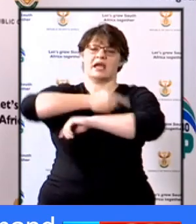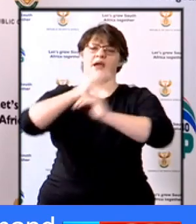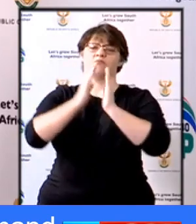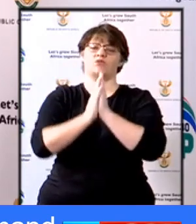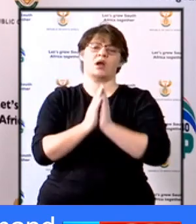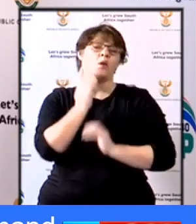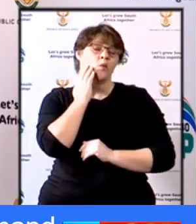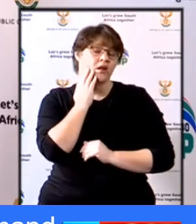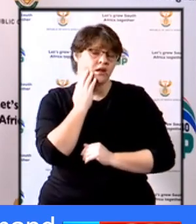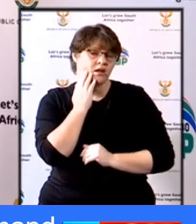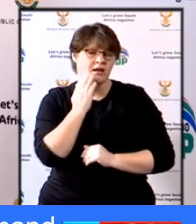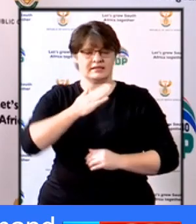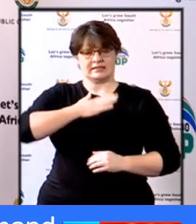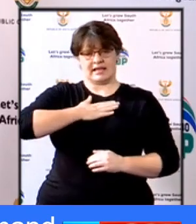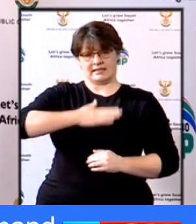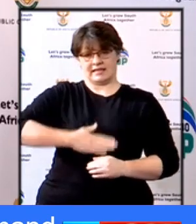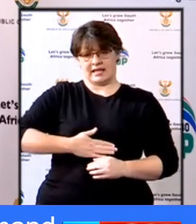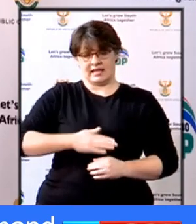on Sunday,